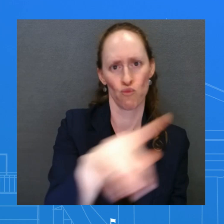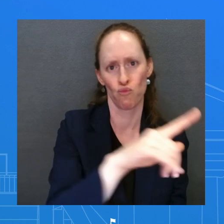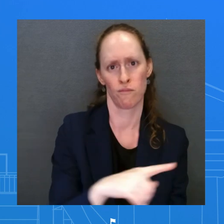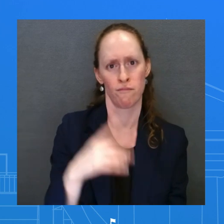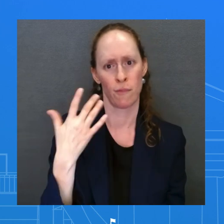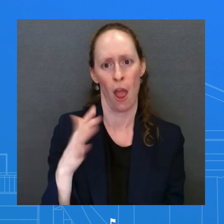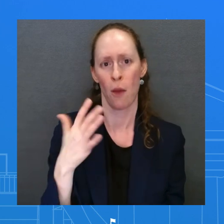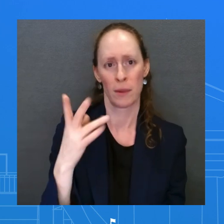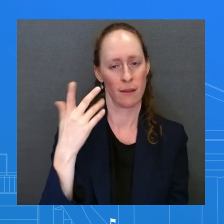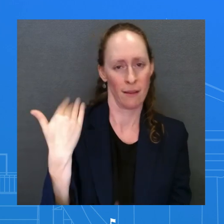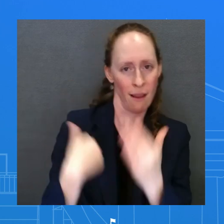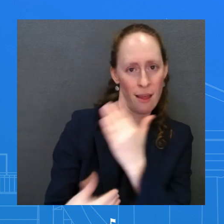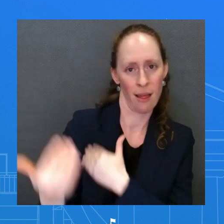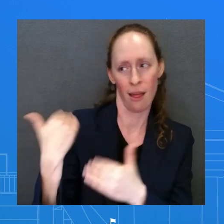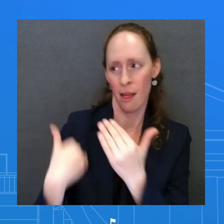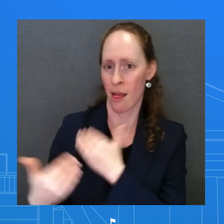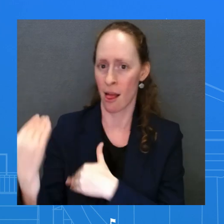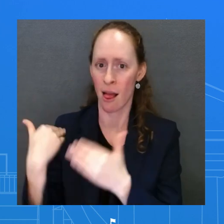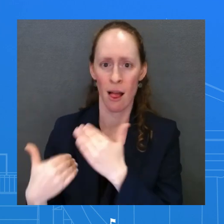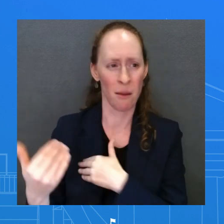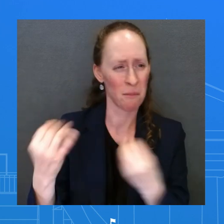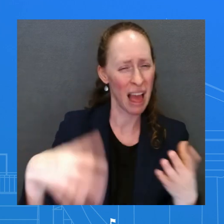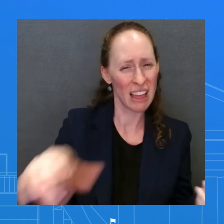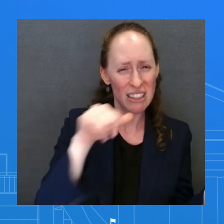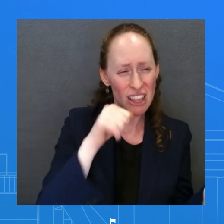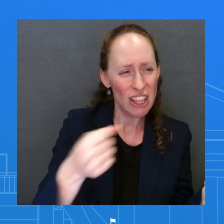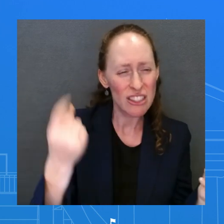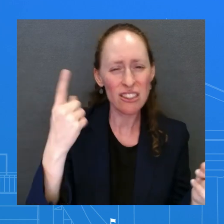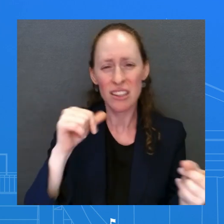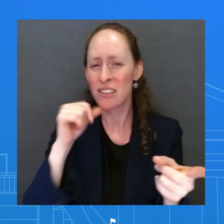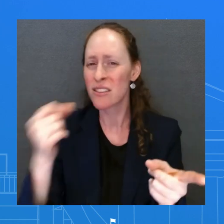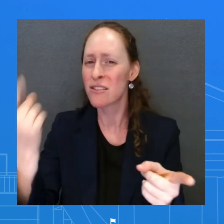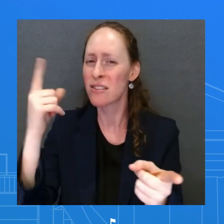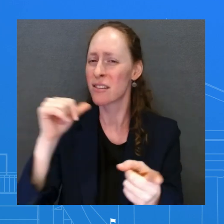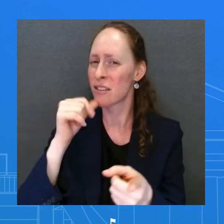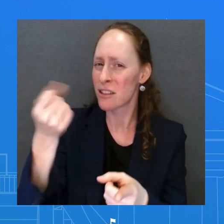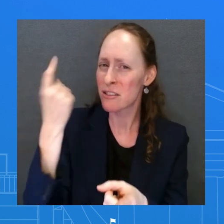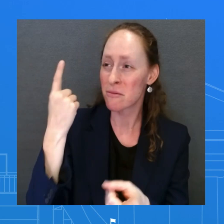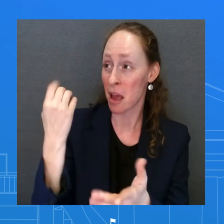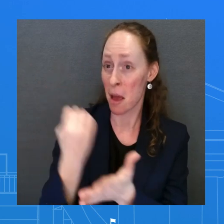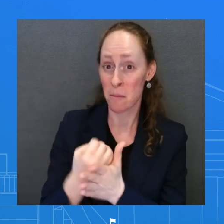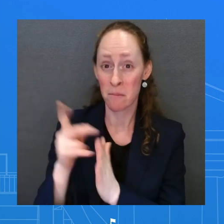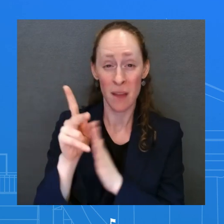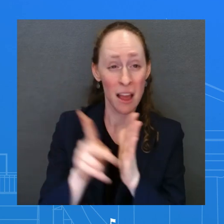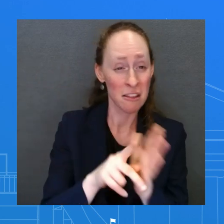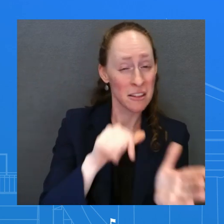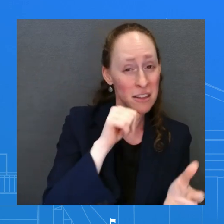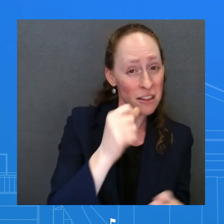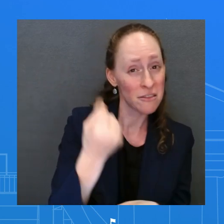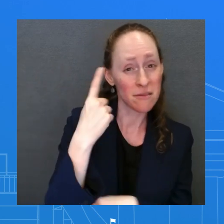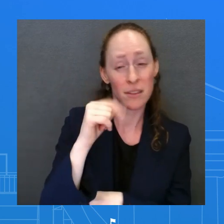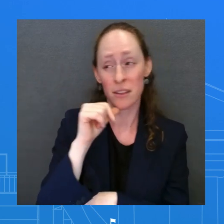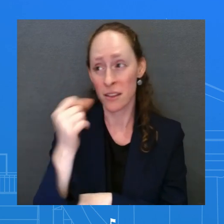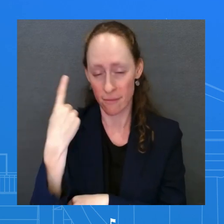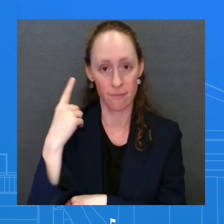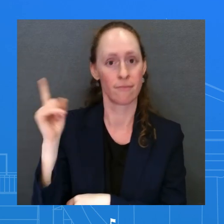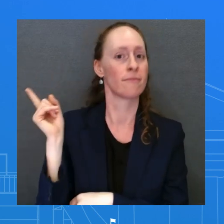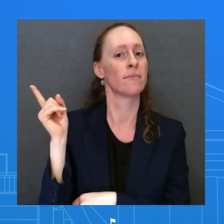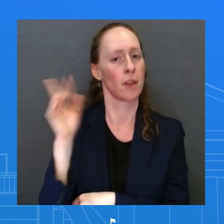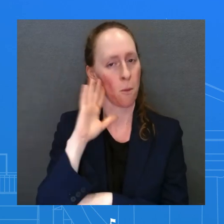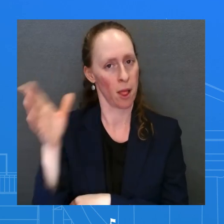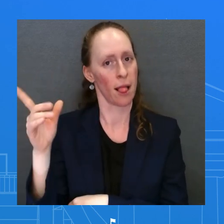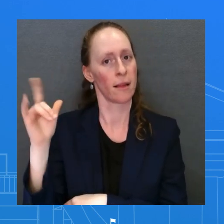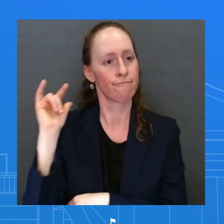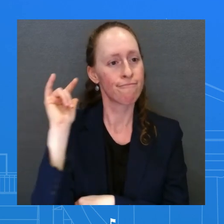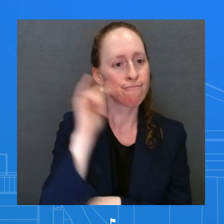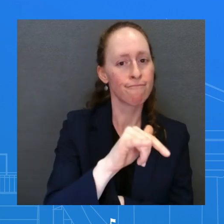of the president's economic policy. So this is an opportunity for the president to go to Illinois and do just that. And it's going to be centered on working people,